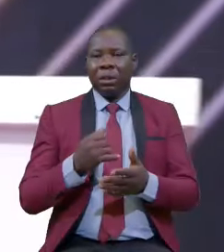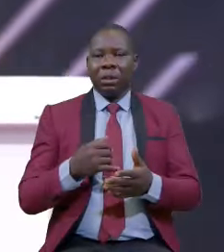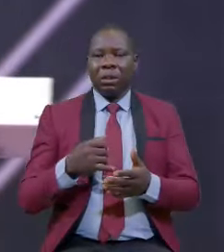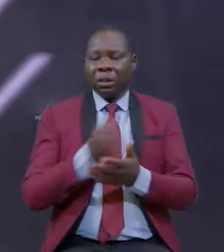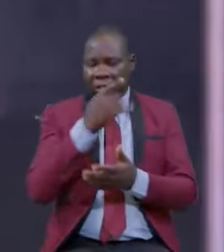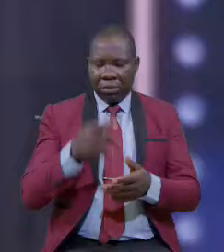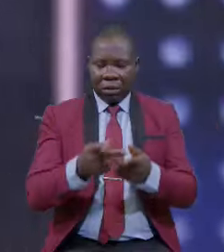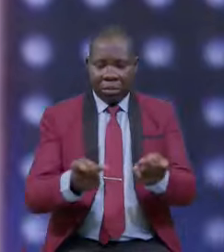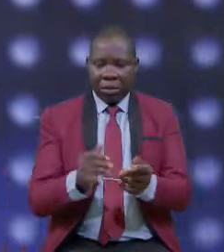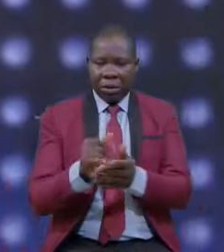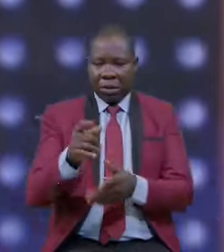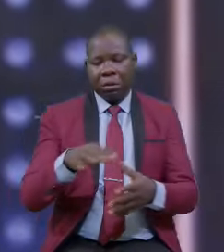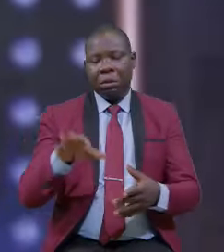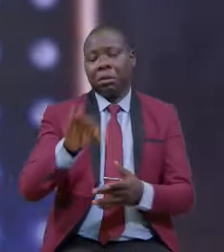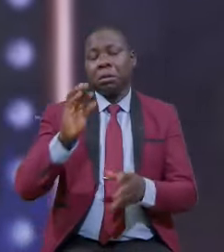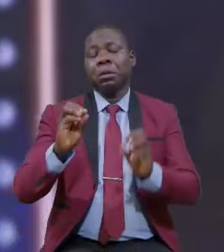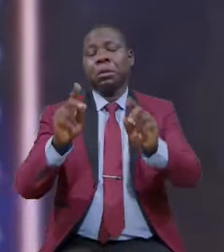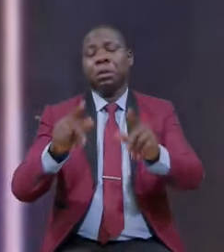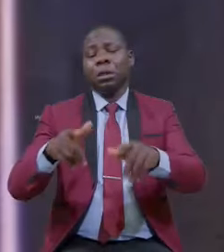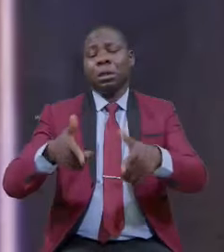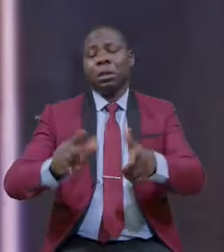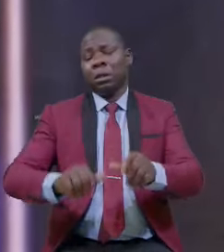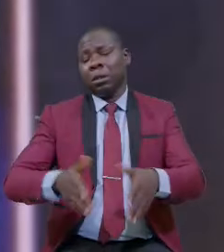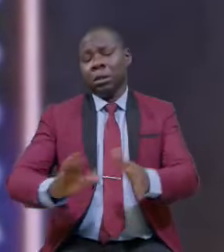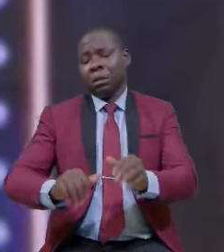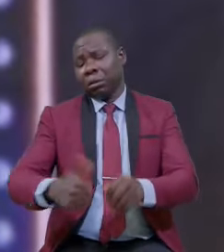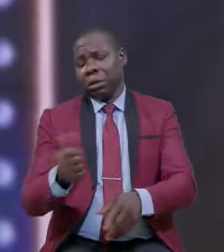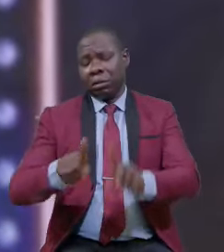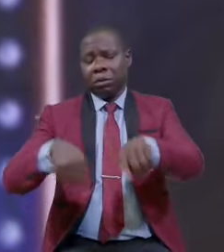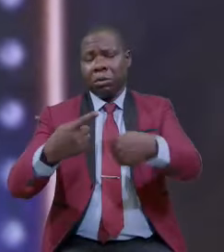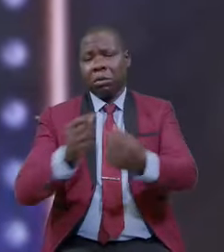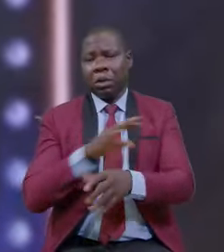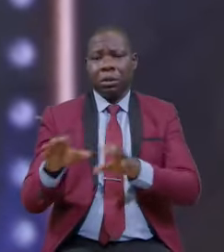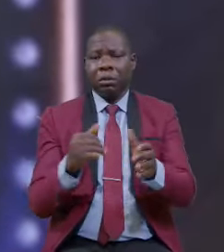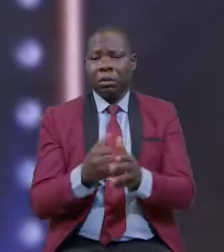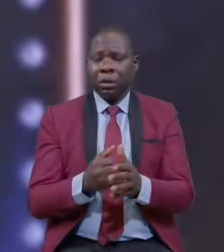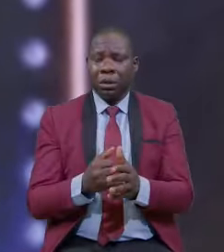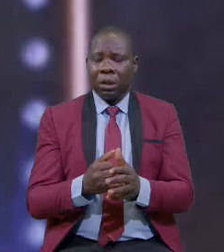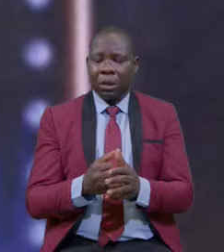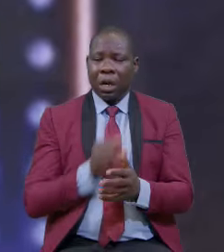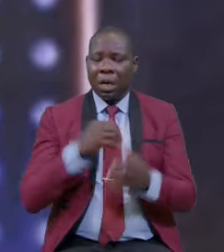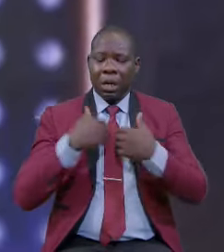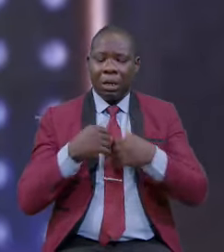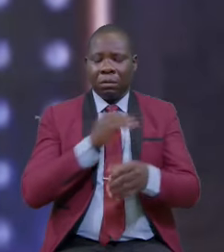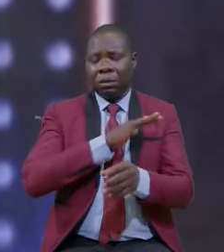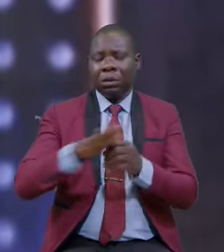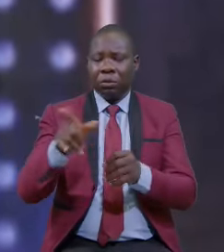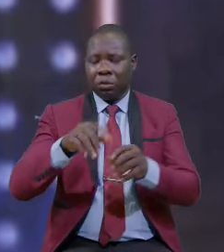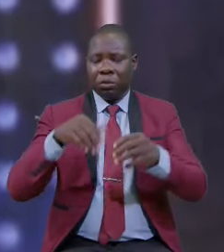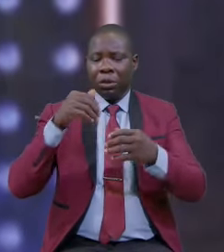and do it. But no, you're throwing away the Bible. You're throwing away your calling. Come